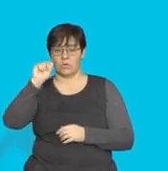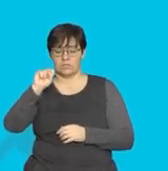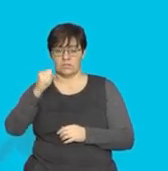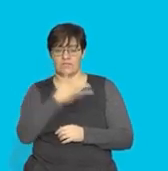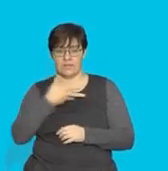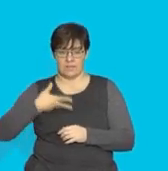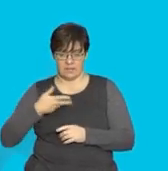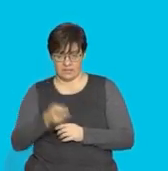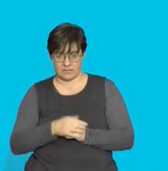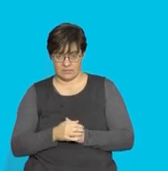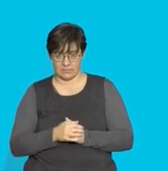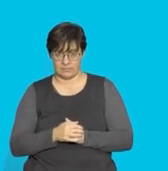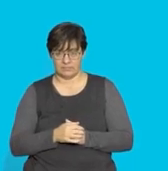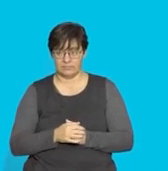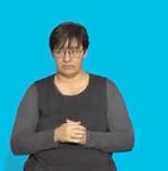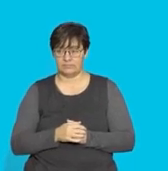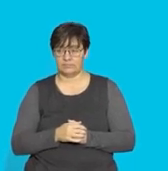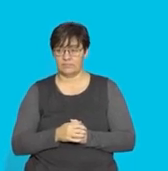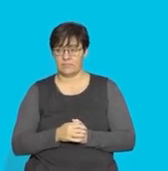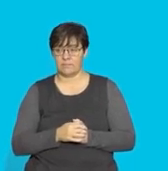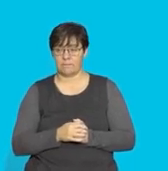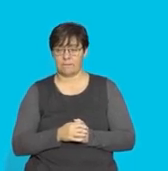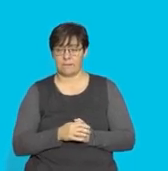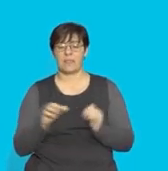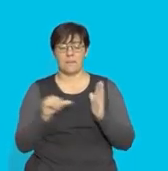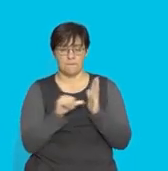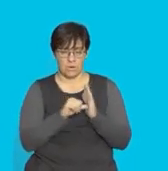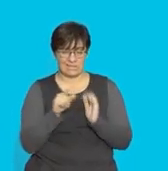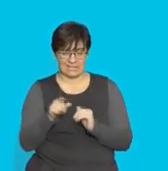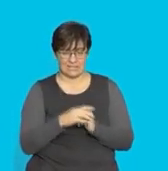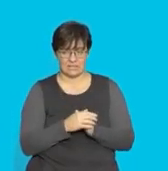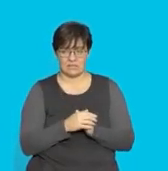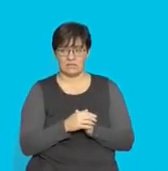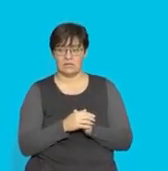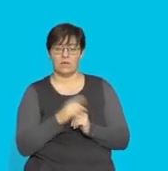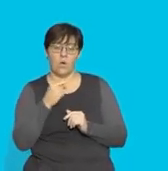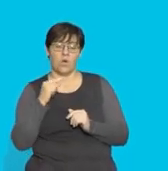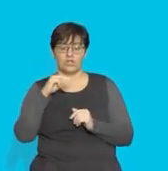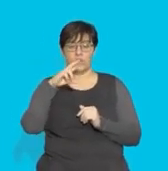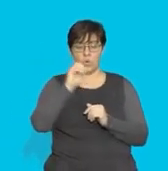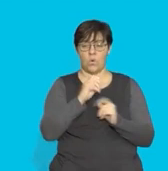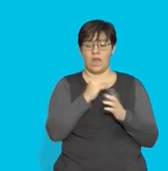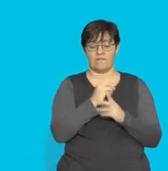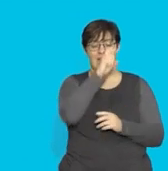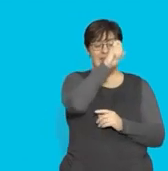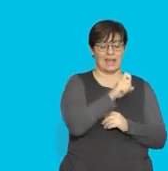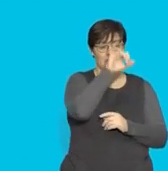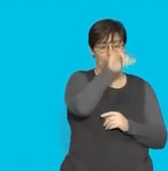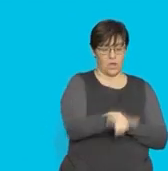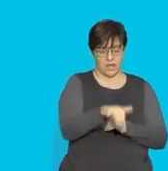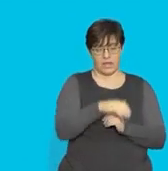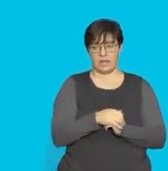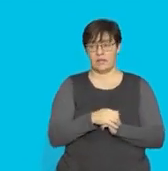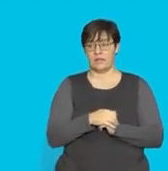heterozygous female. And this is the important bit now, guys, the genotypes. So the